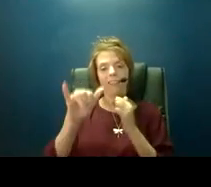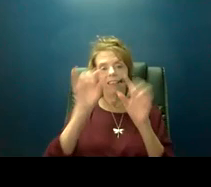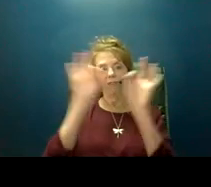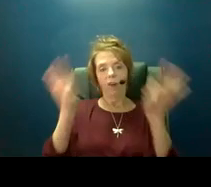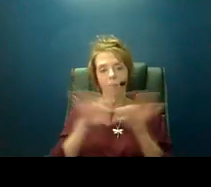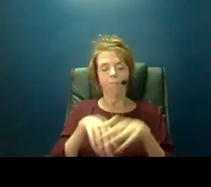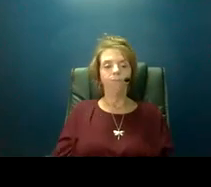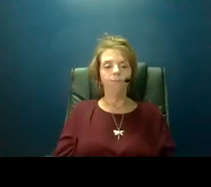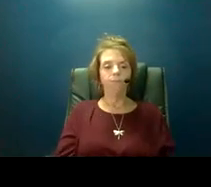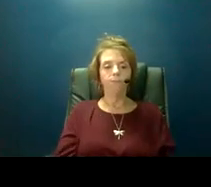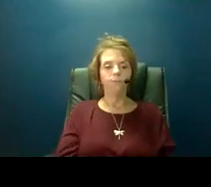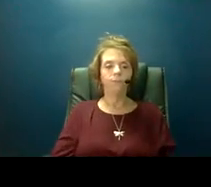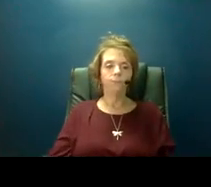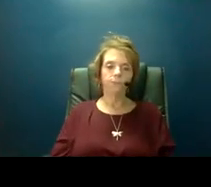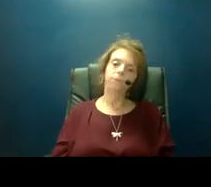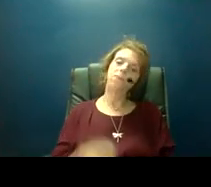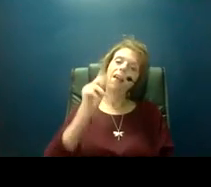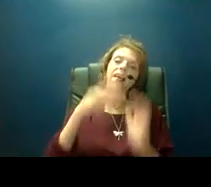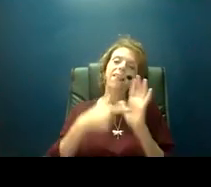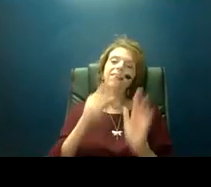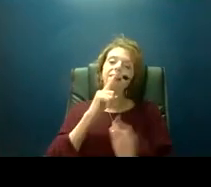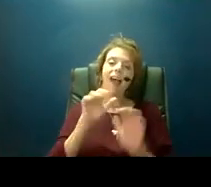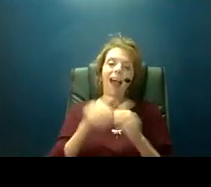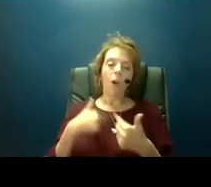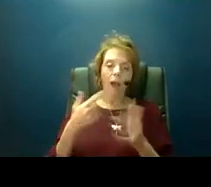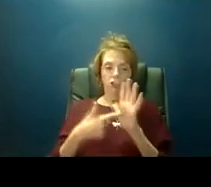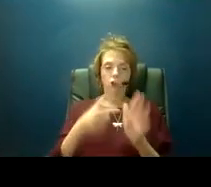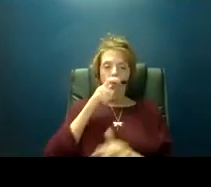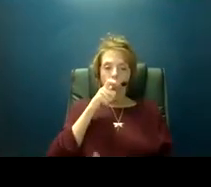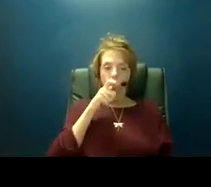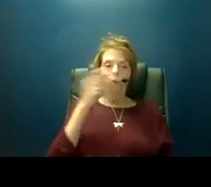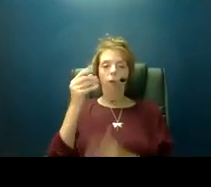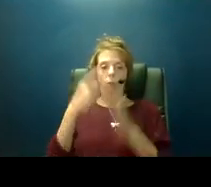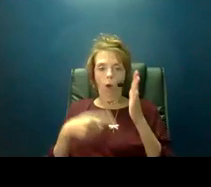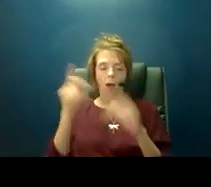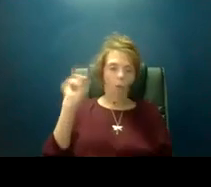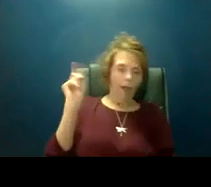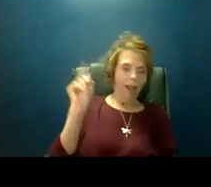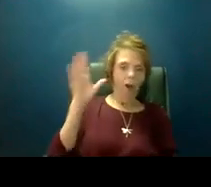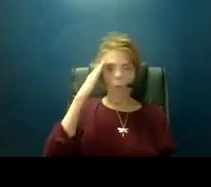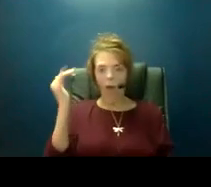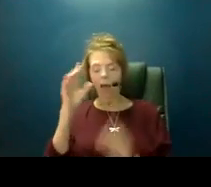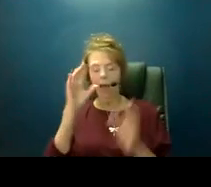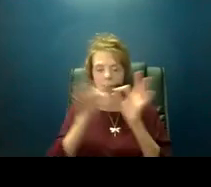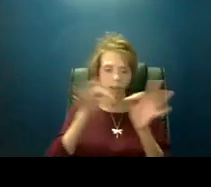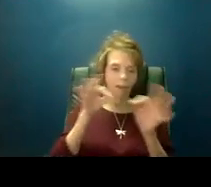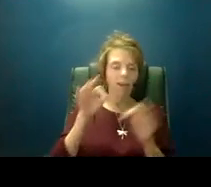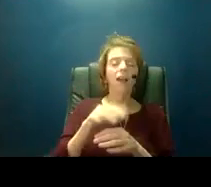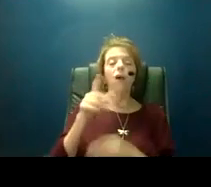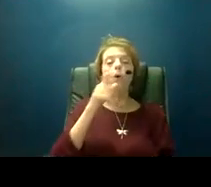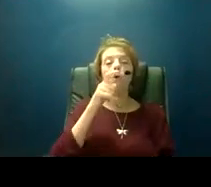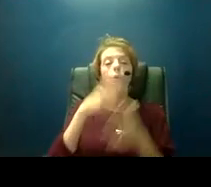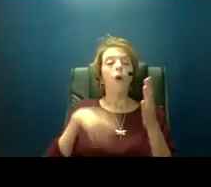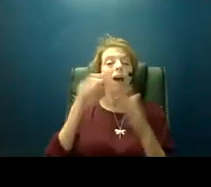and this is how I was showing kind of the who, what, where, why, or the who, what, and